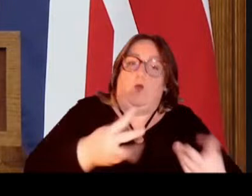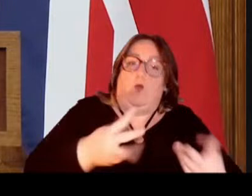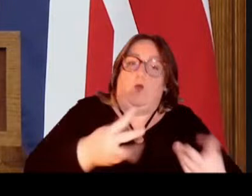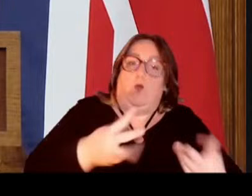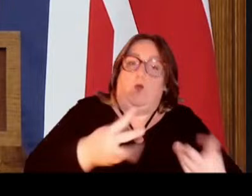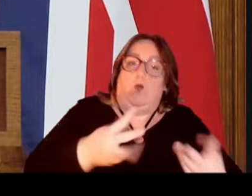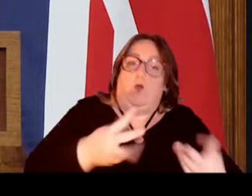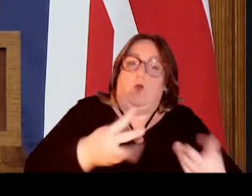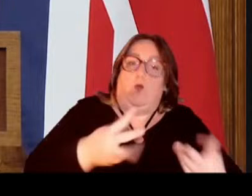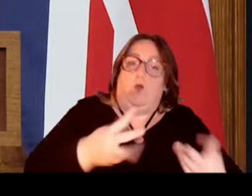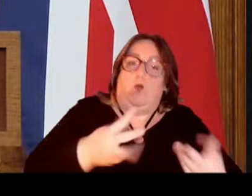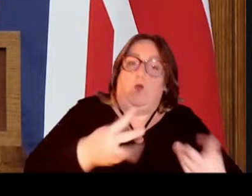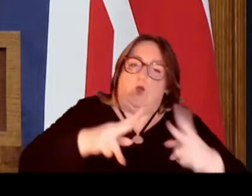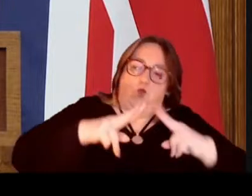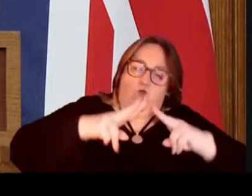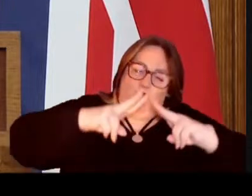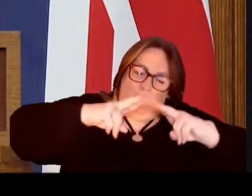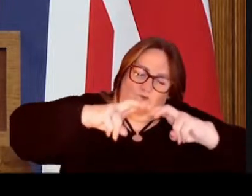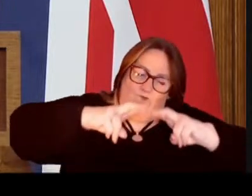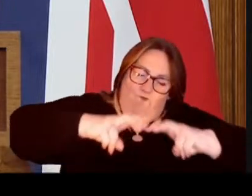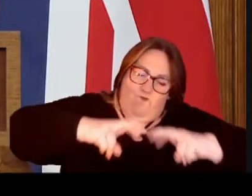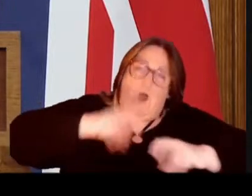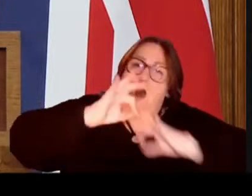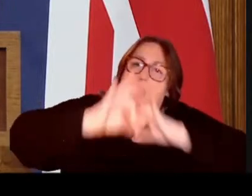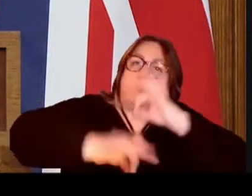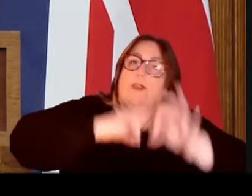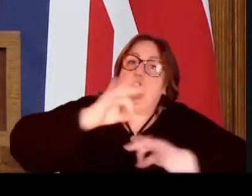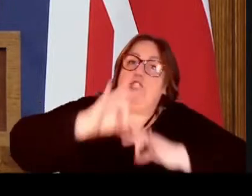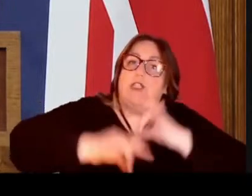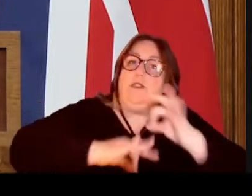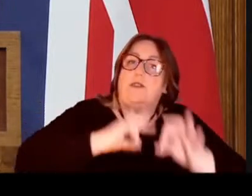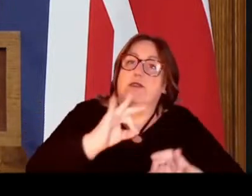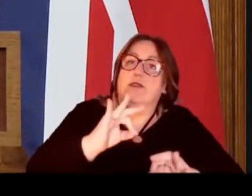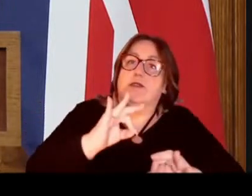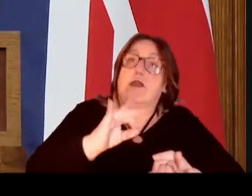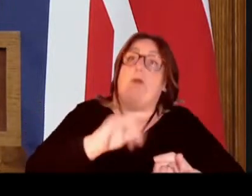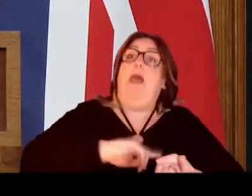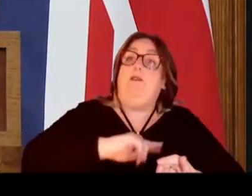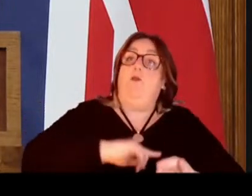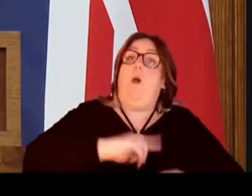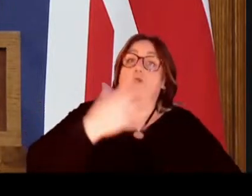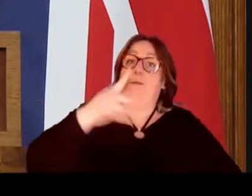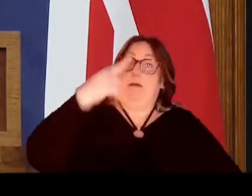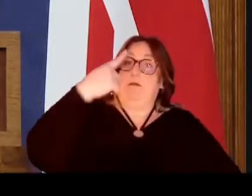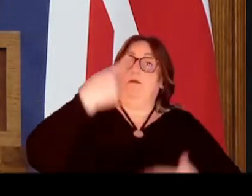but I did find something I'll keep this running. Which is why we've taken the course of an inquiry, but also why